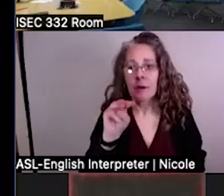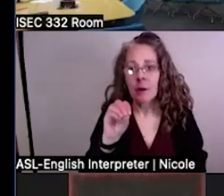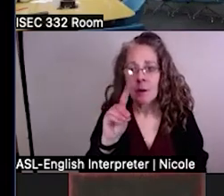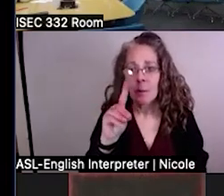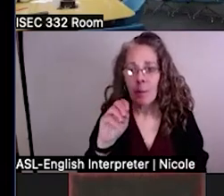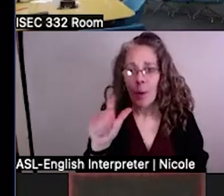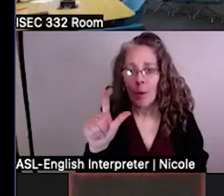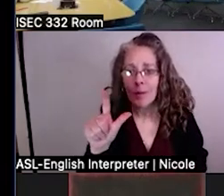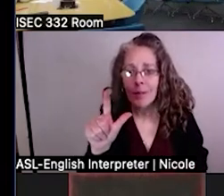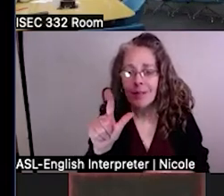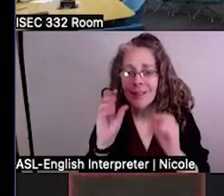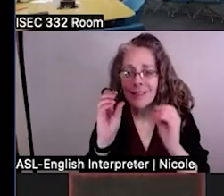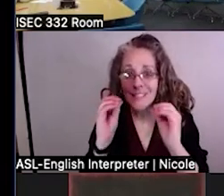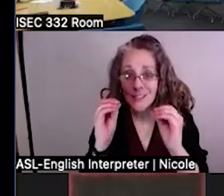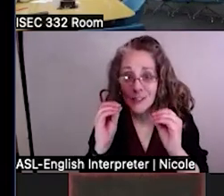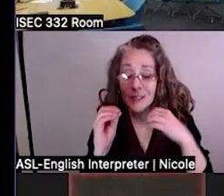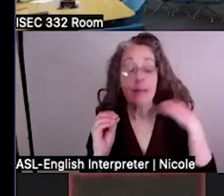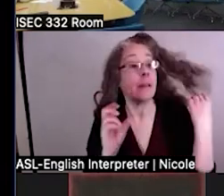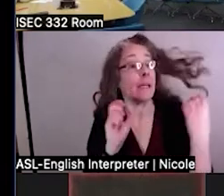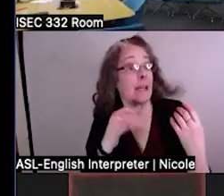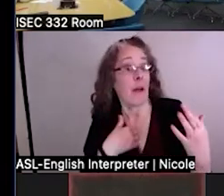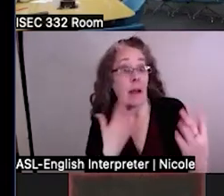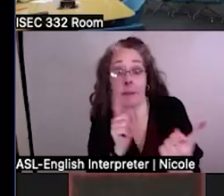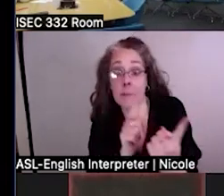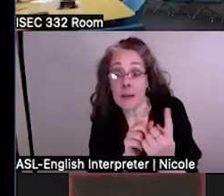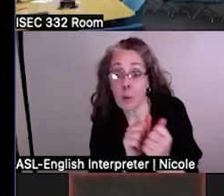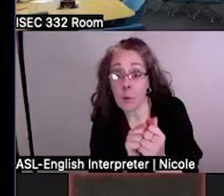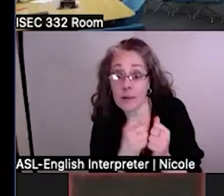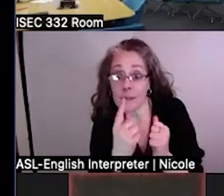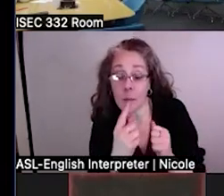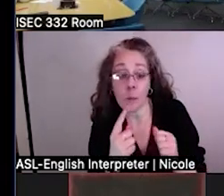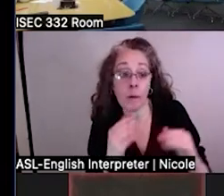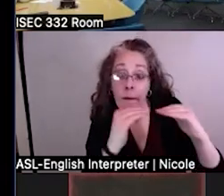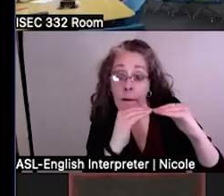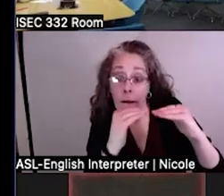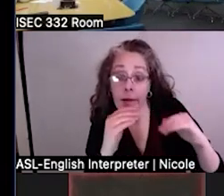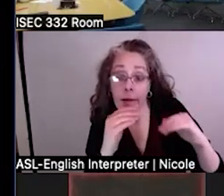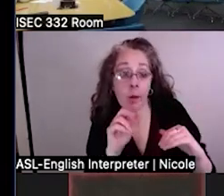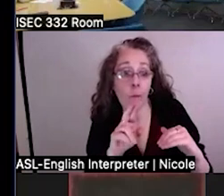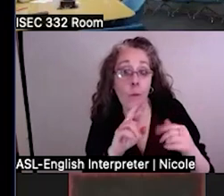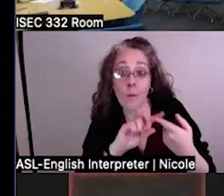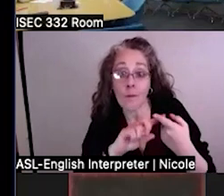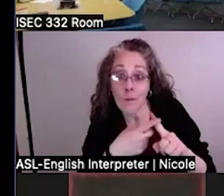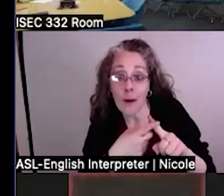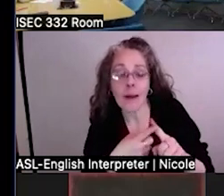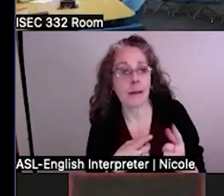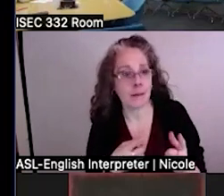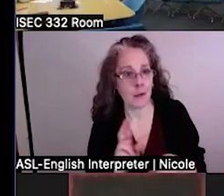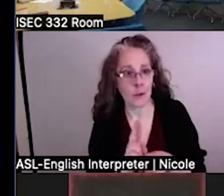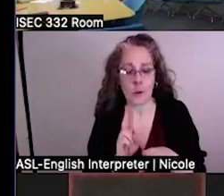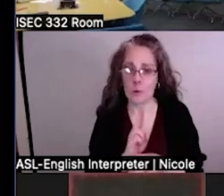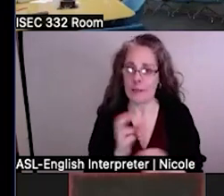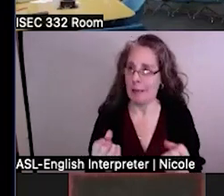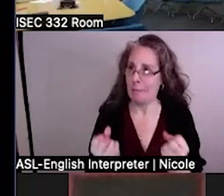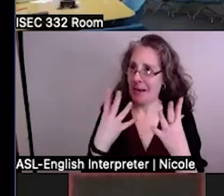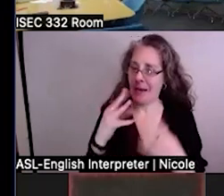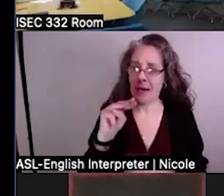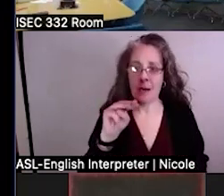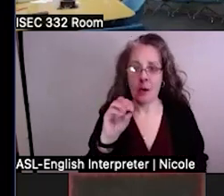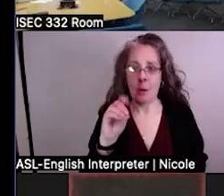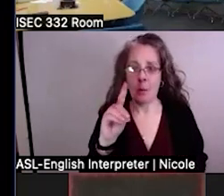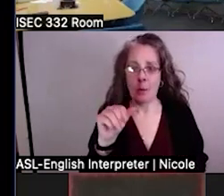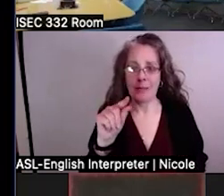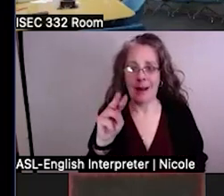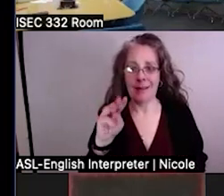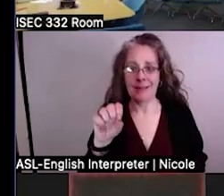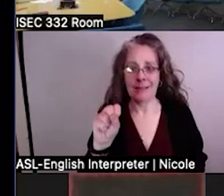meeting with somebody, a colleague or a friend, multiple modalities is always helpful because something will stick. And